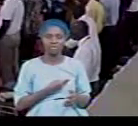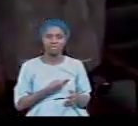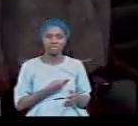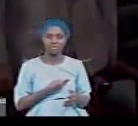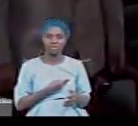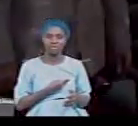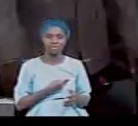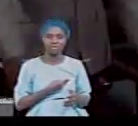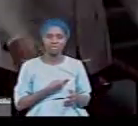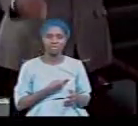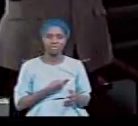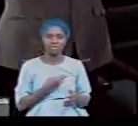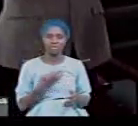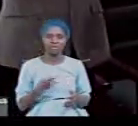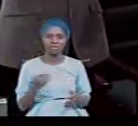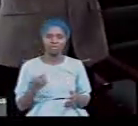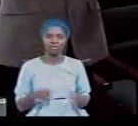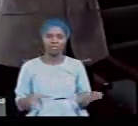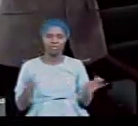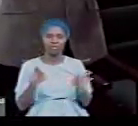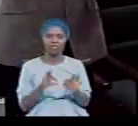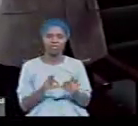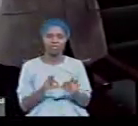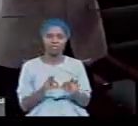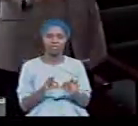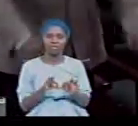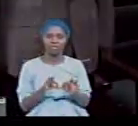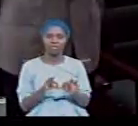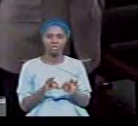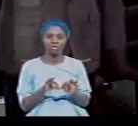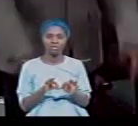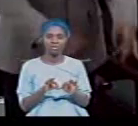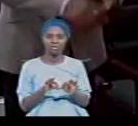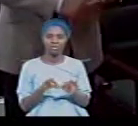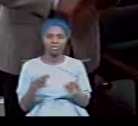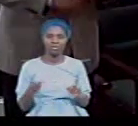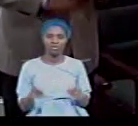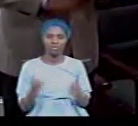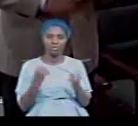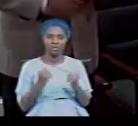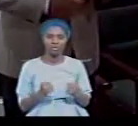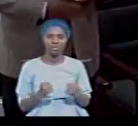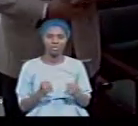of the need of power.